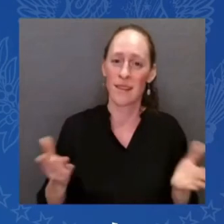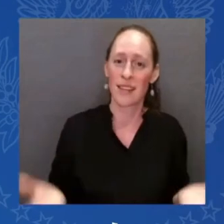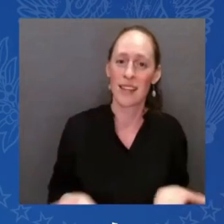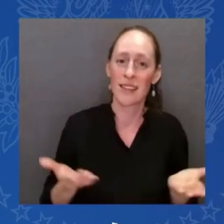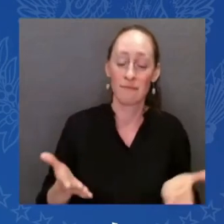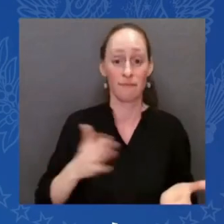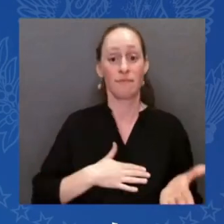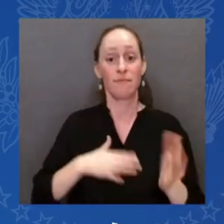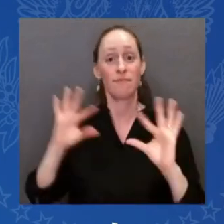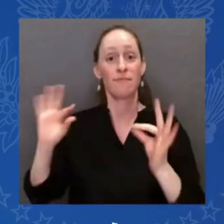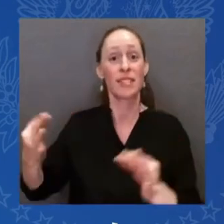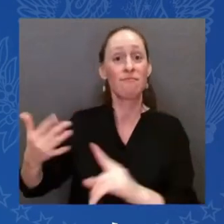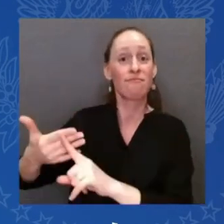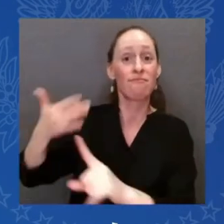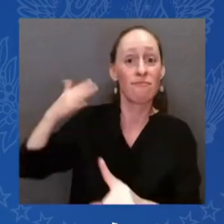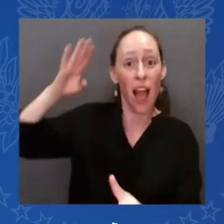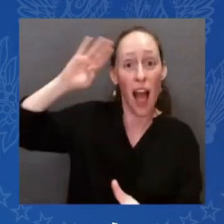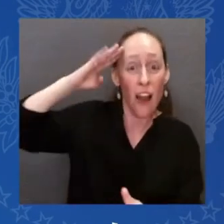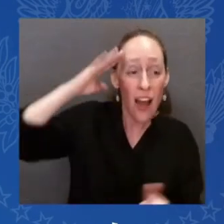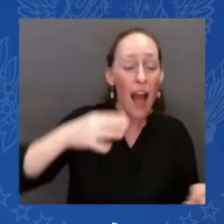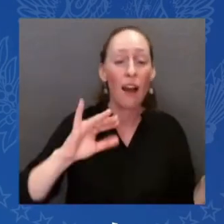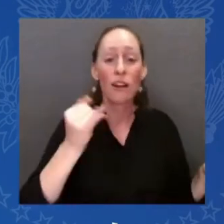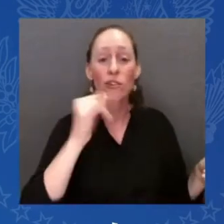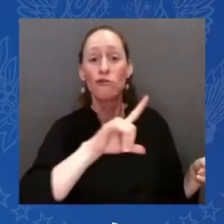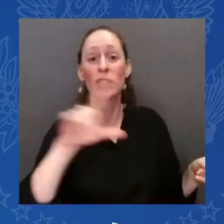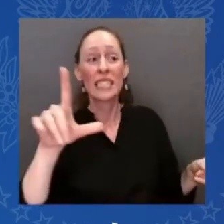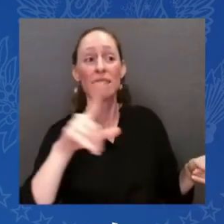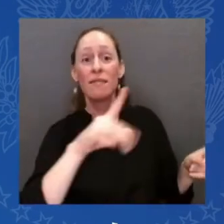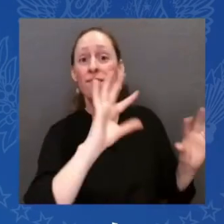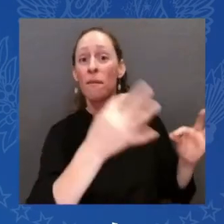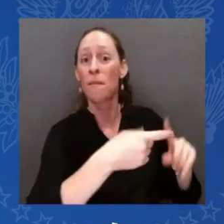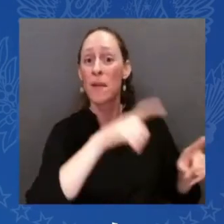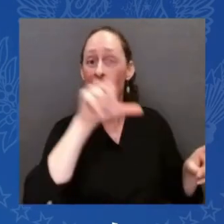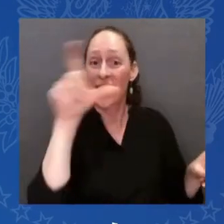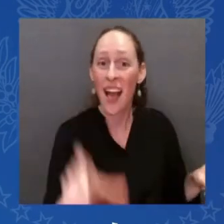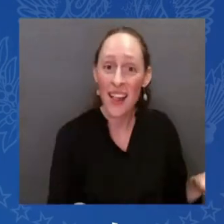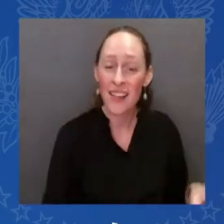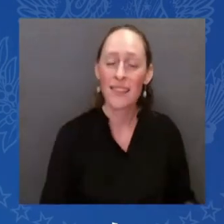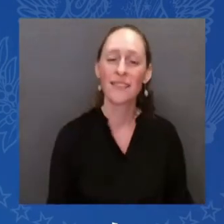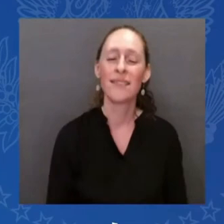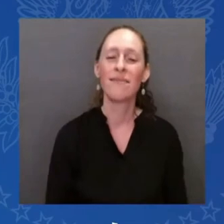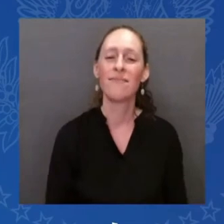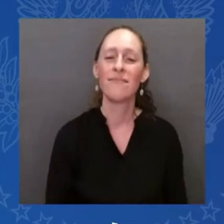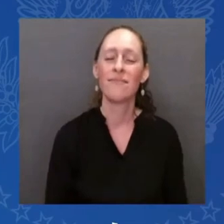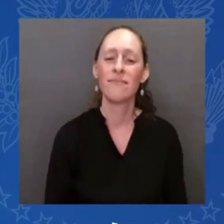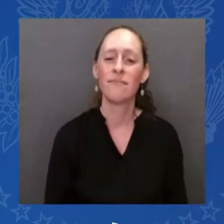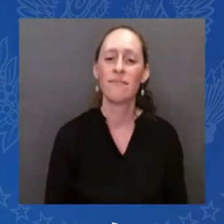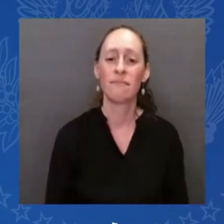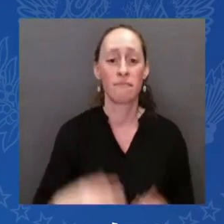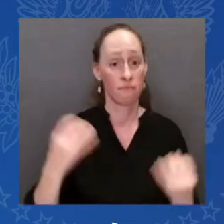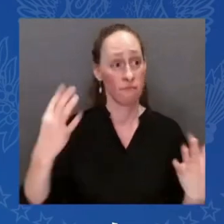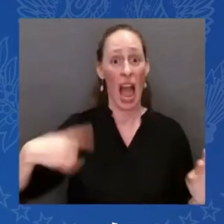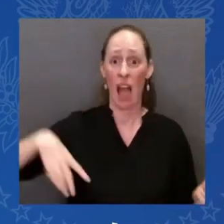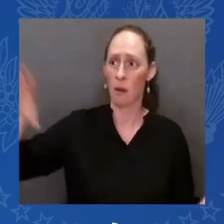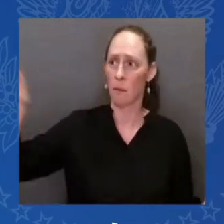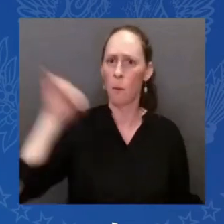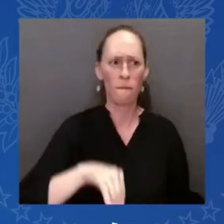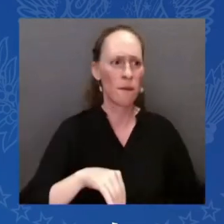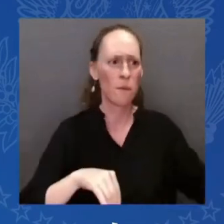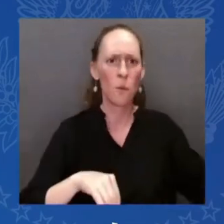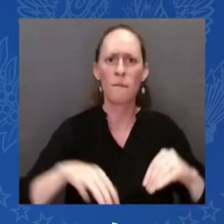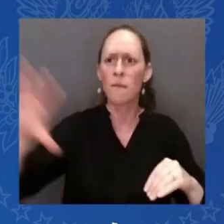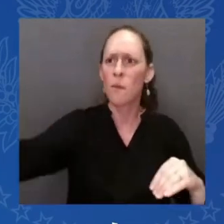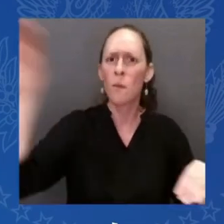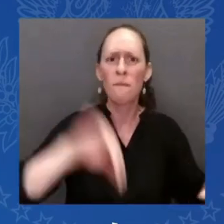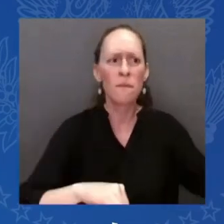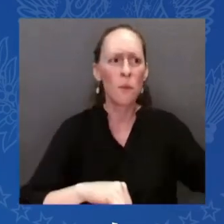all across, and most of us came because we were persecuted. Most of us came because we weren't welcome where we were. And when we got